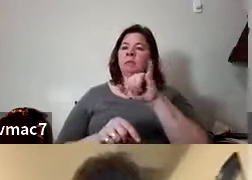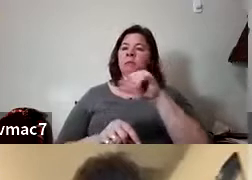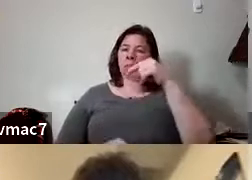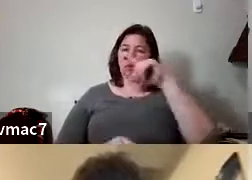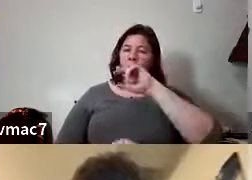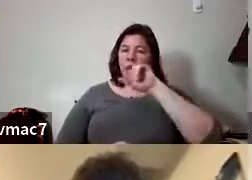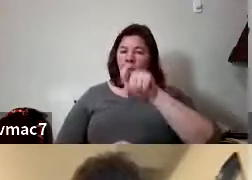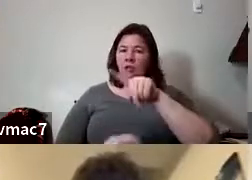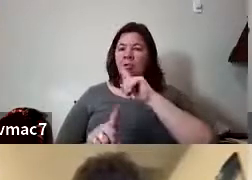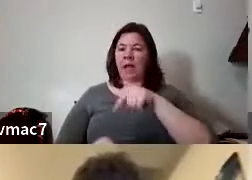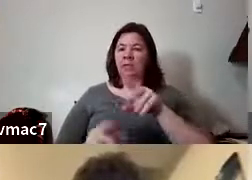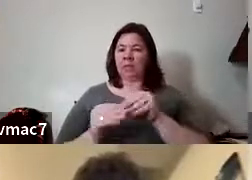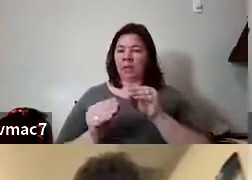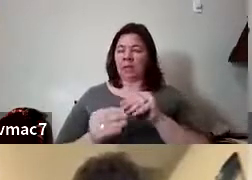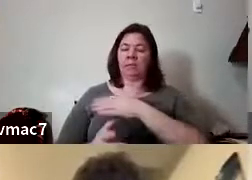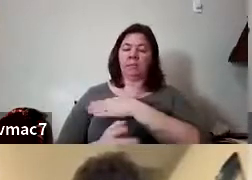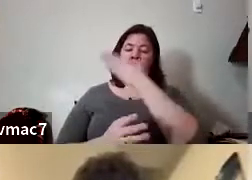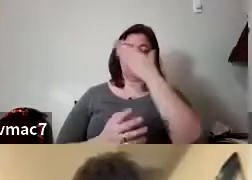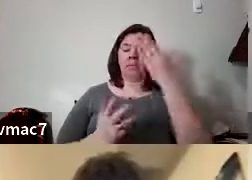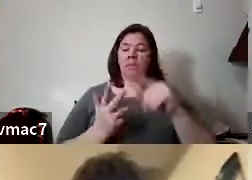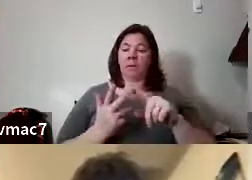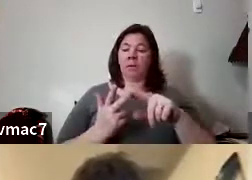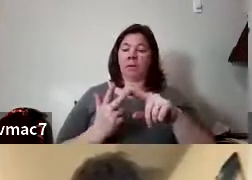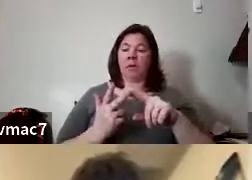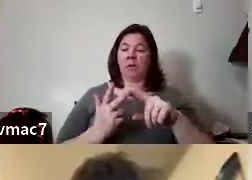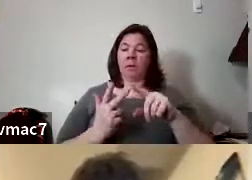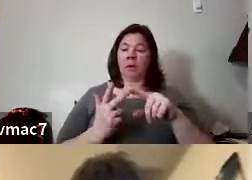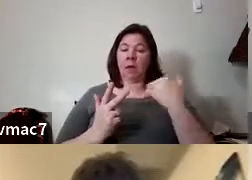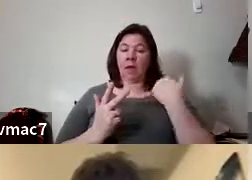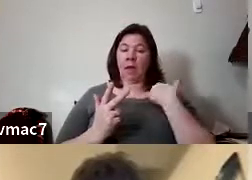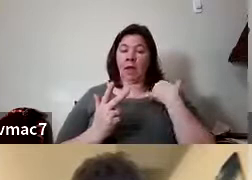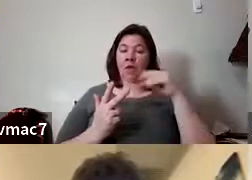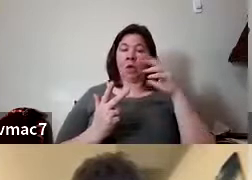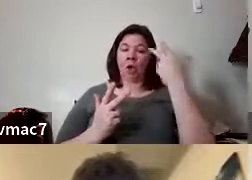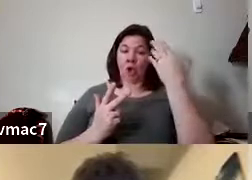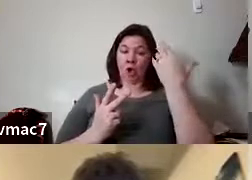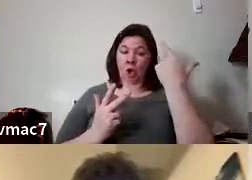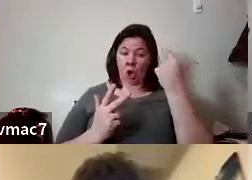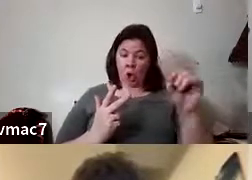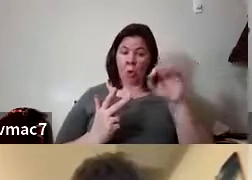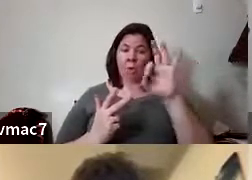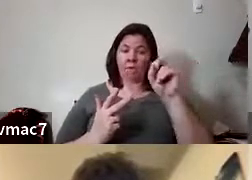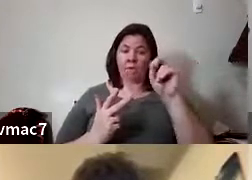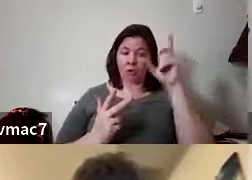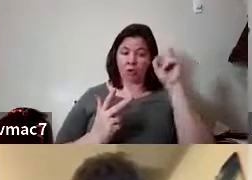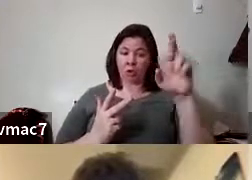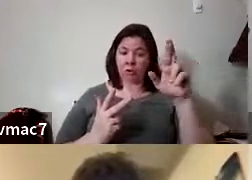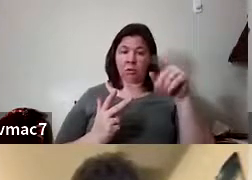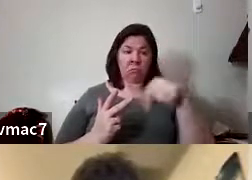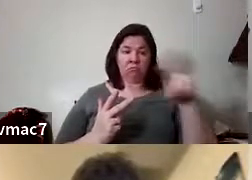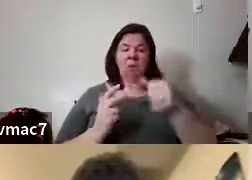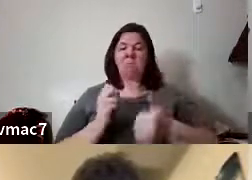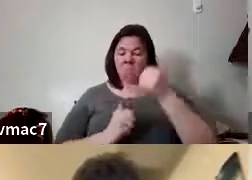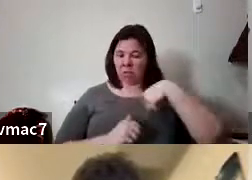session. And then we look at, for those of us who are Go-founders and those who aren't, a majority of us from